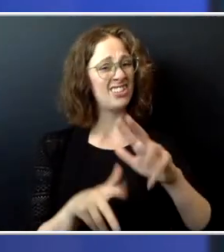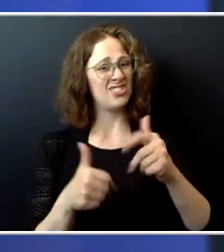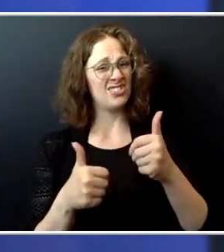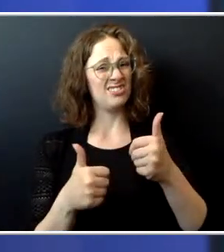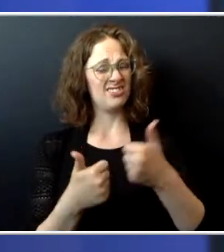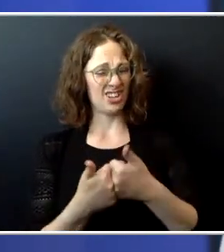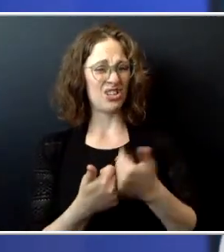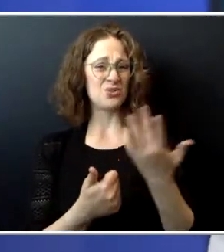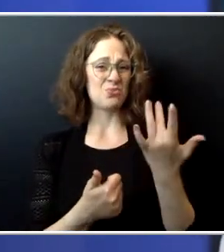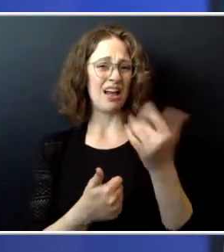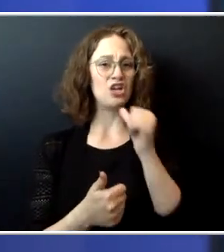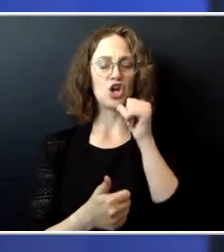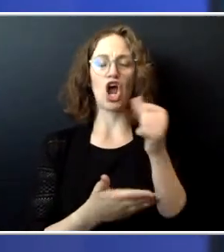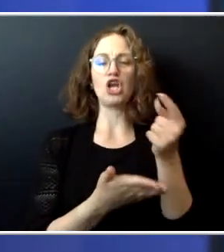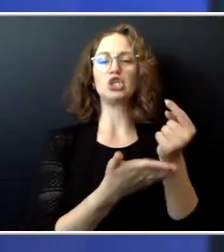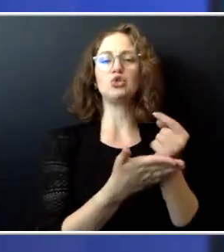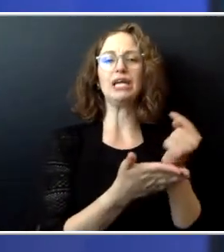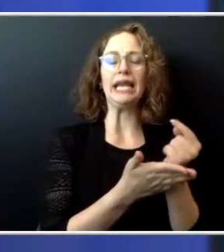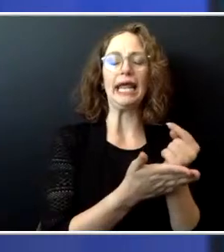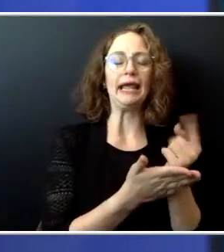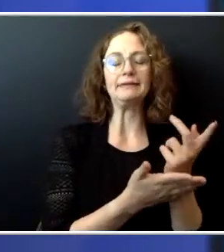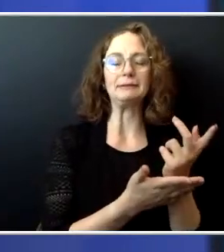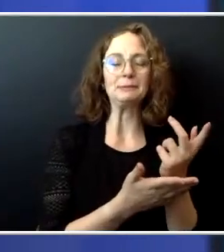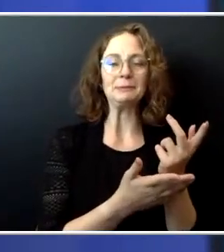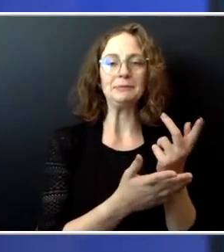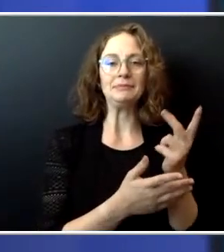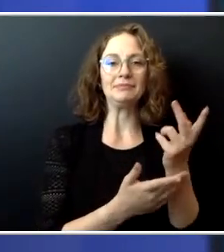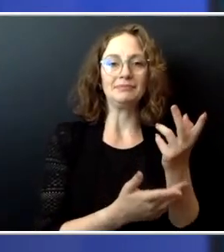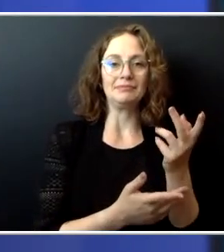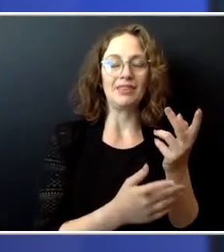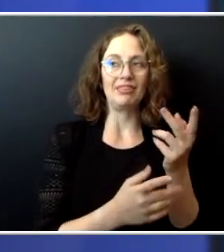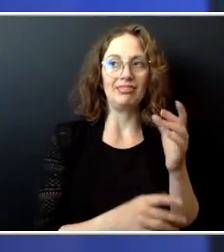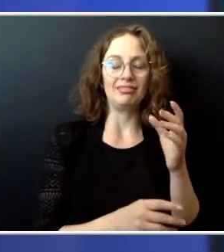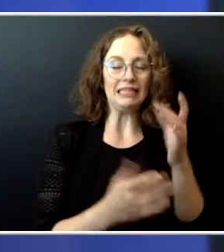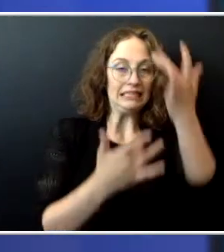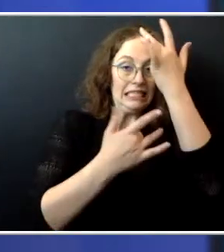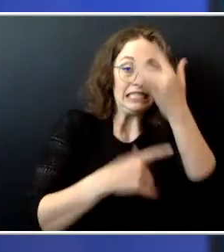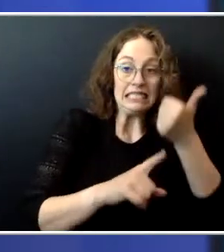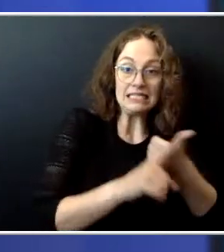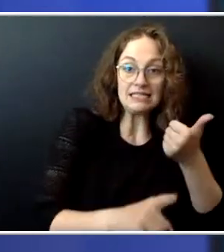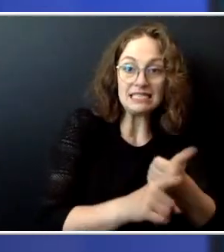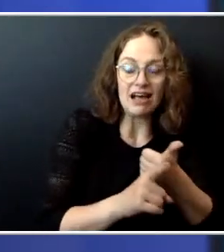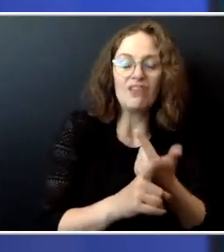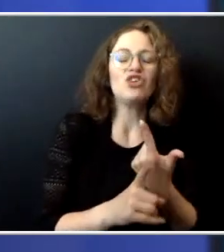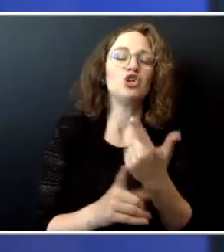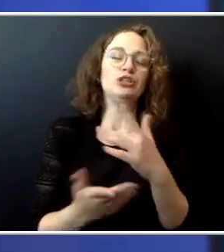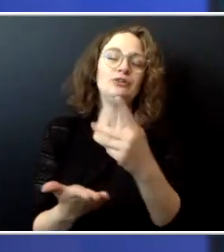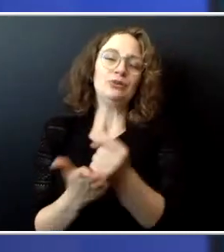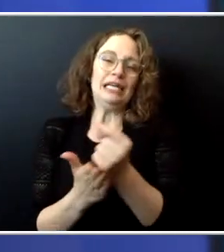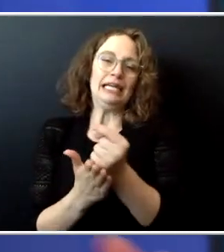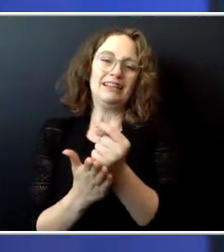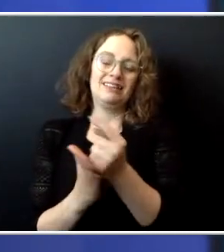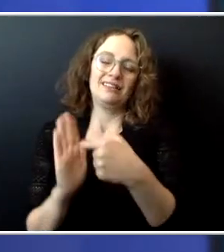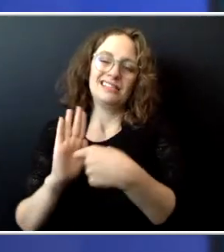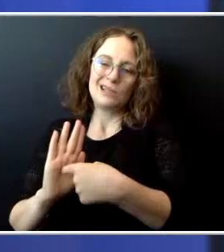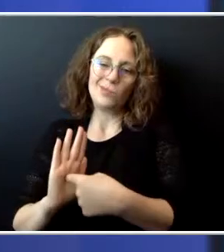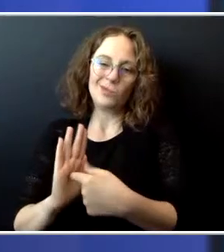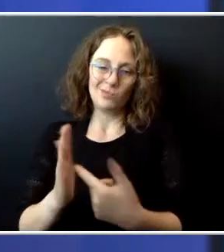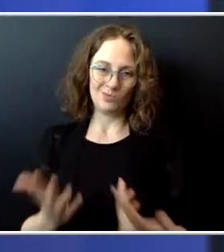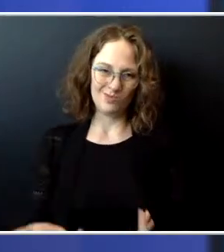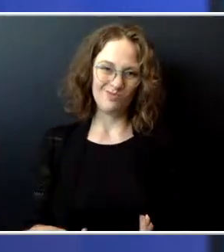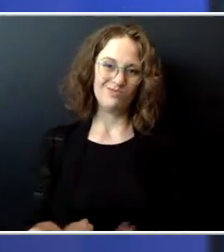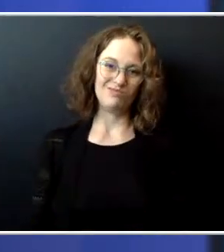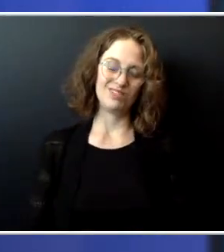of batching. You're just, patching it. The symptom, just treat because you have high cortisol. You